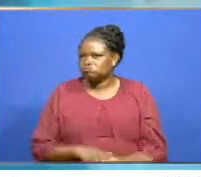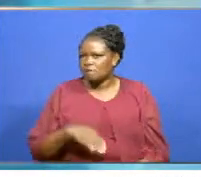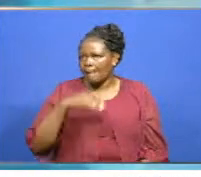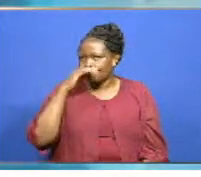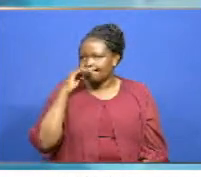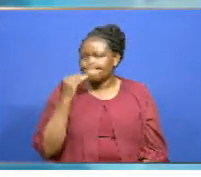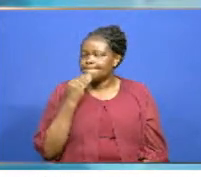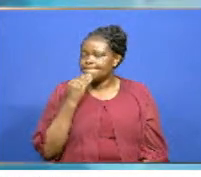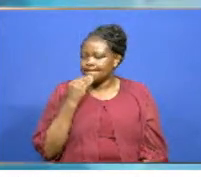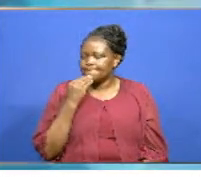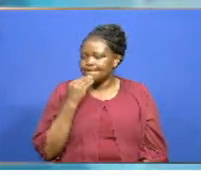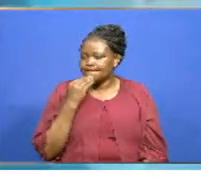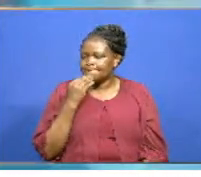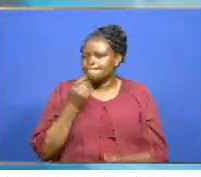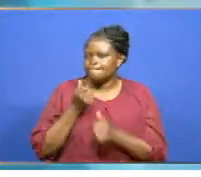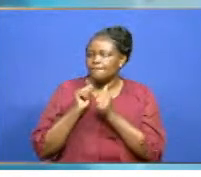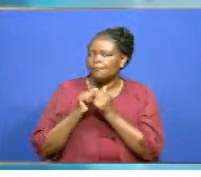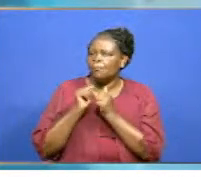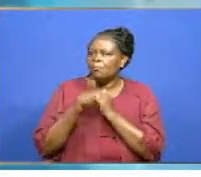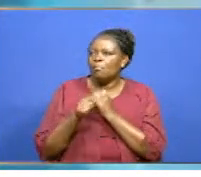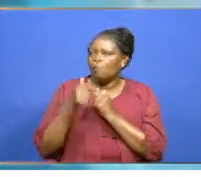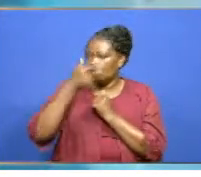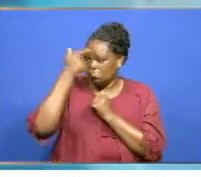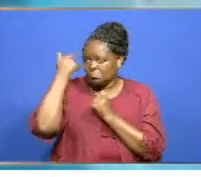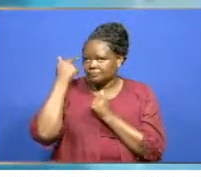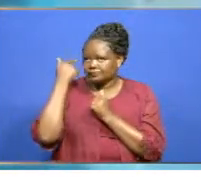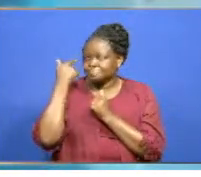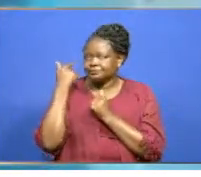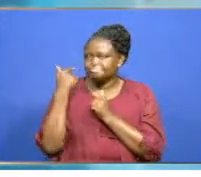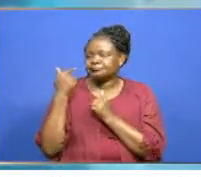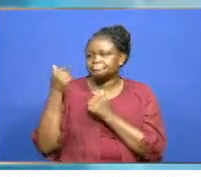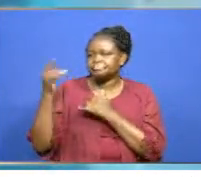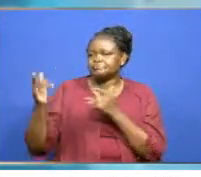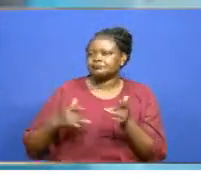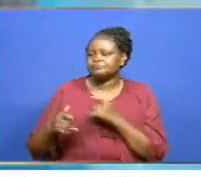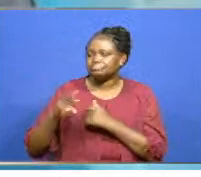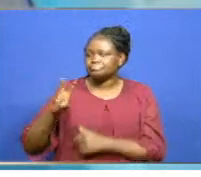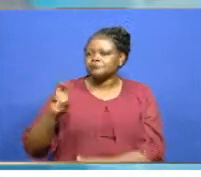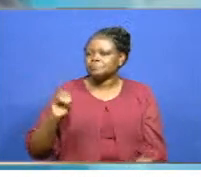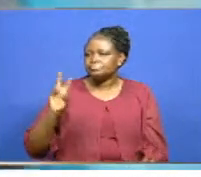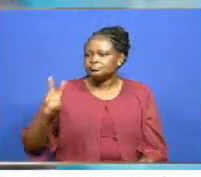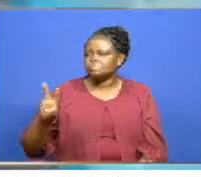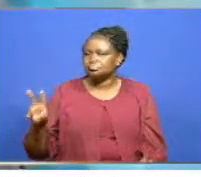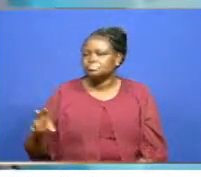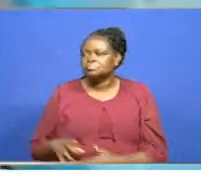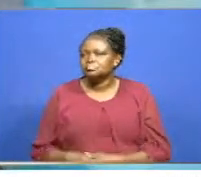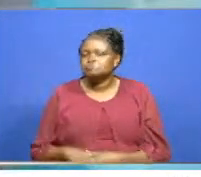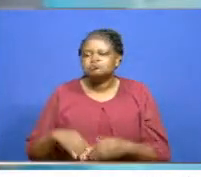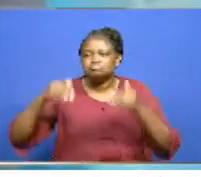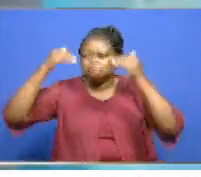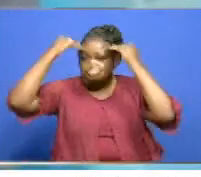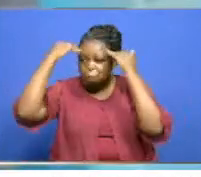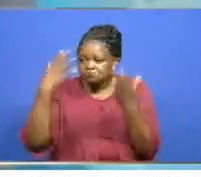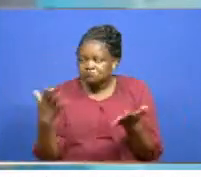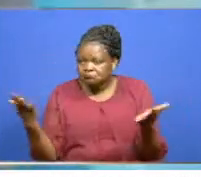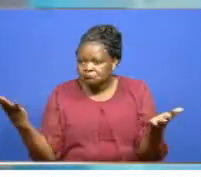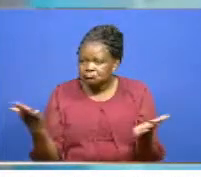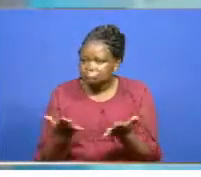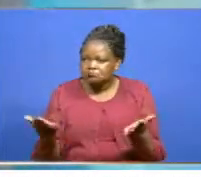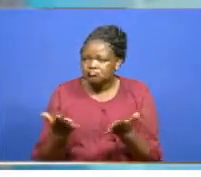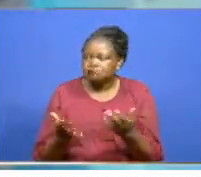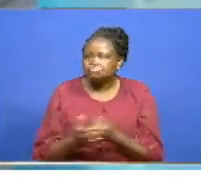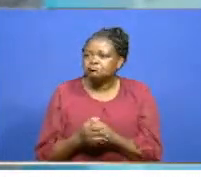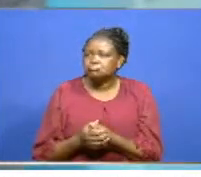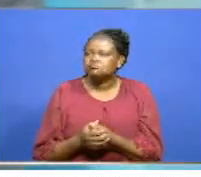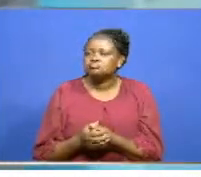coming head to head because they are looking at 2022. So we don't know where in that matrix,